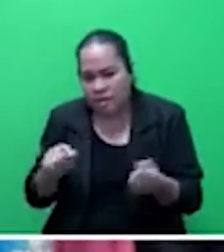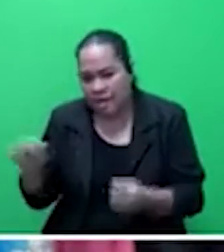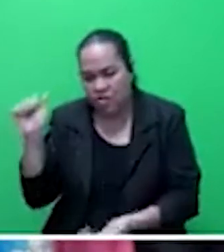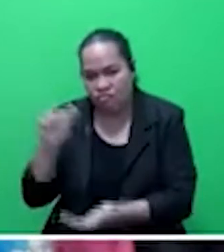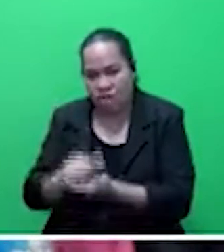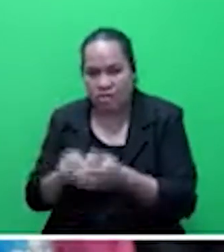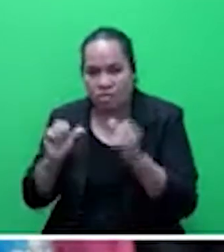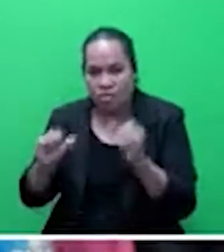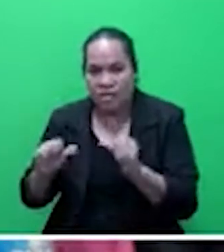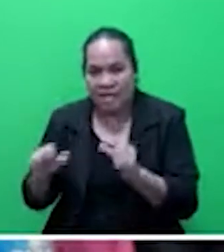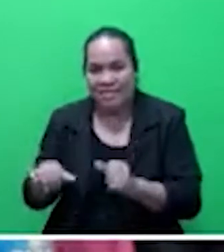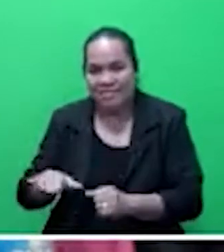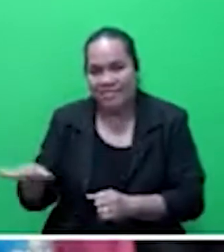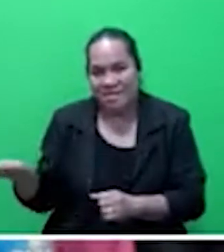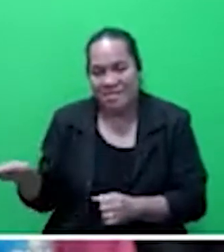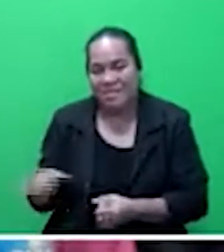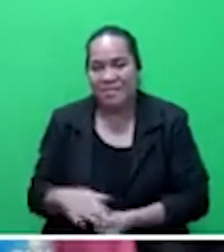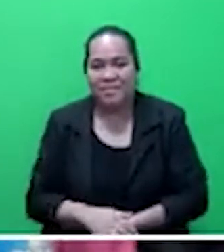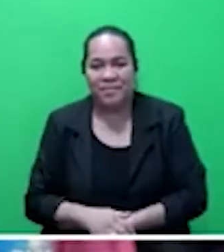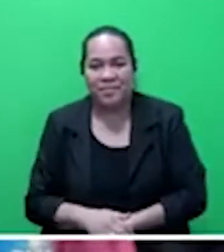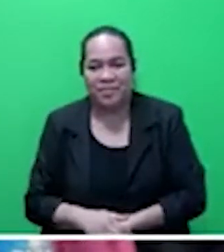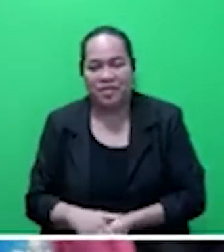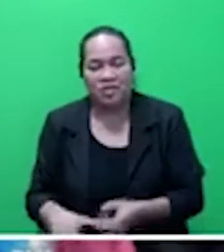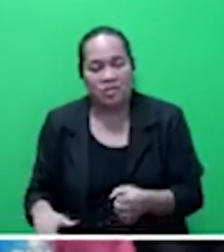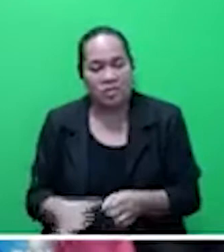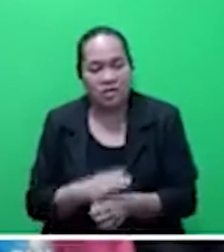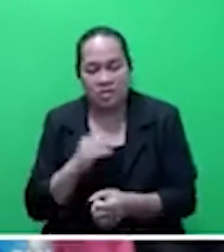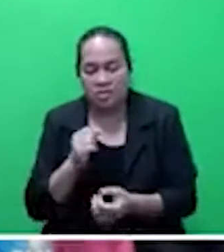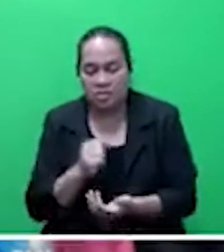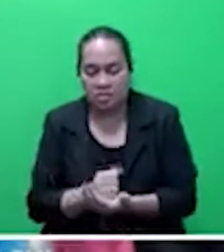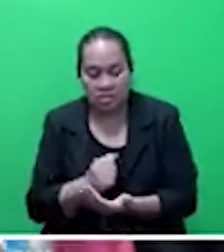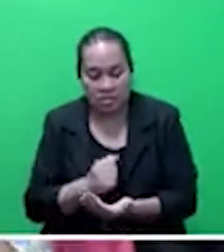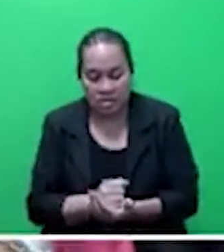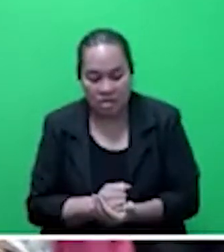protected. It is critical